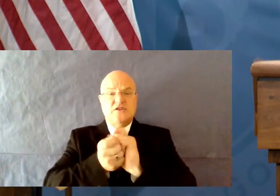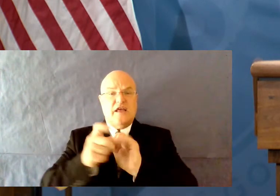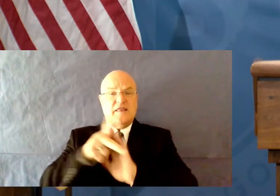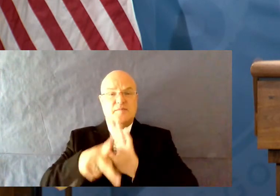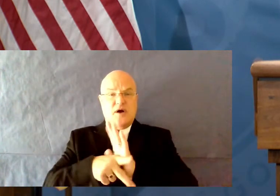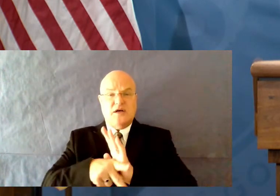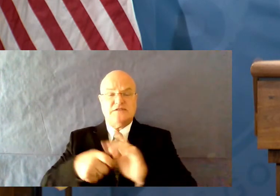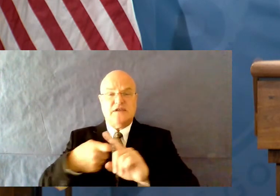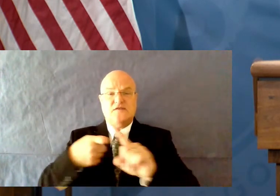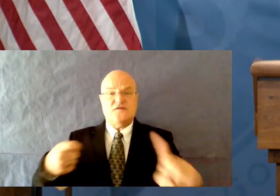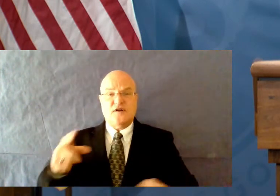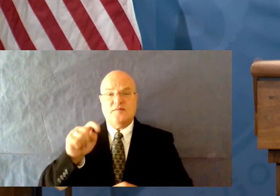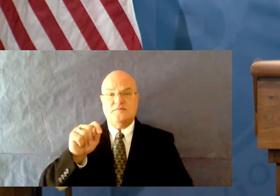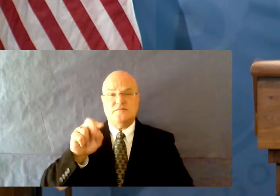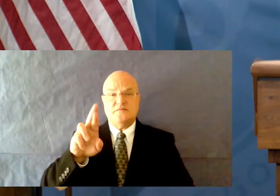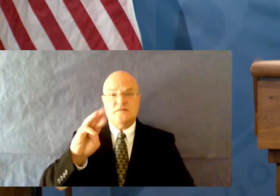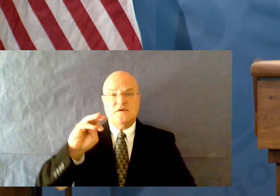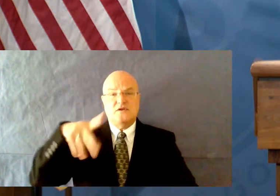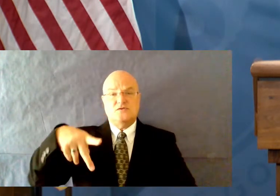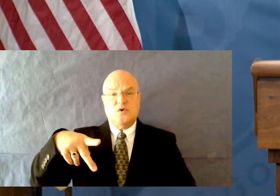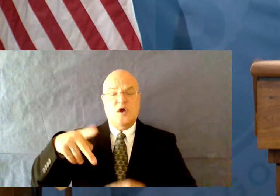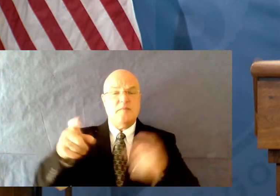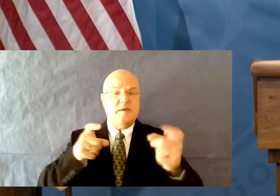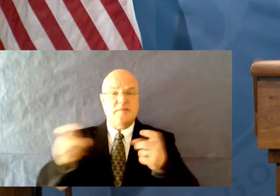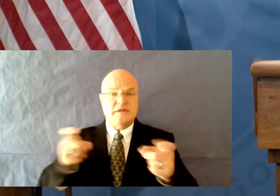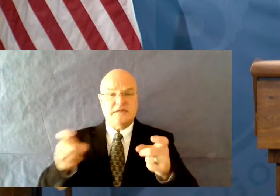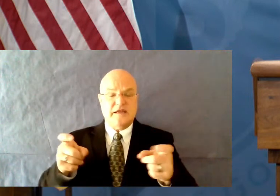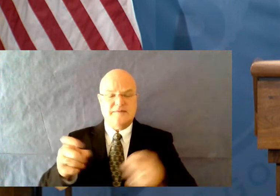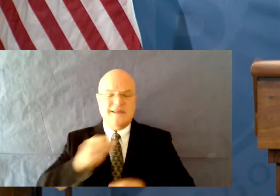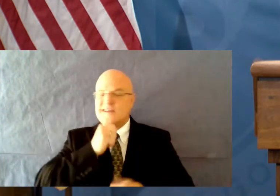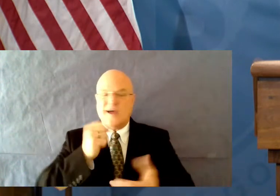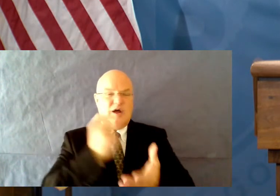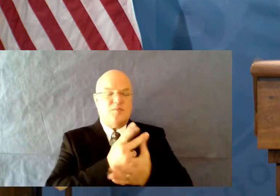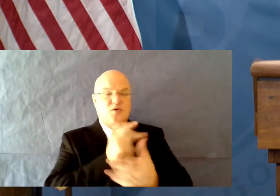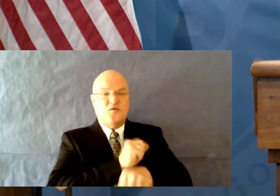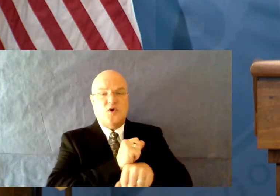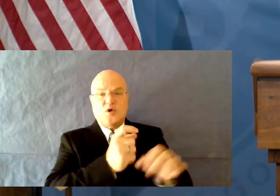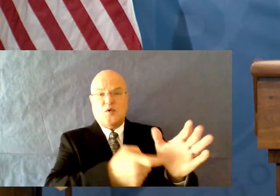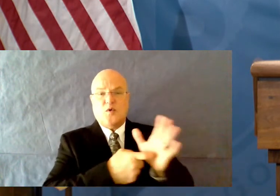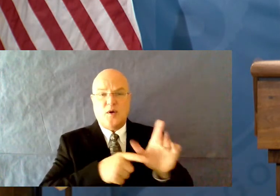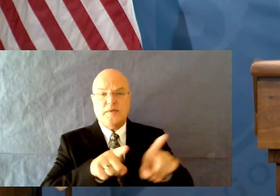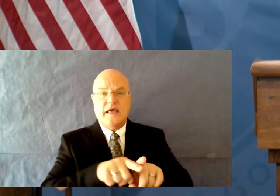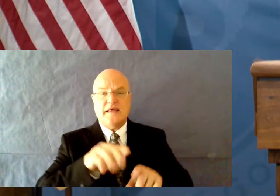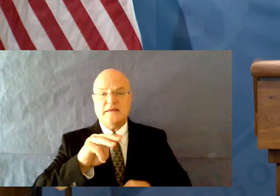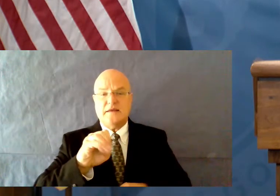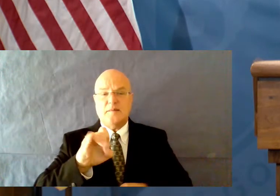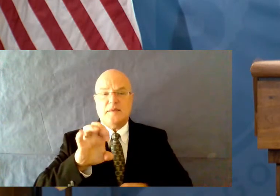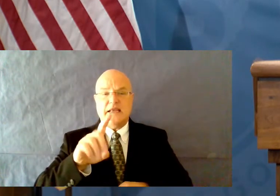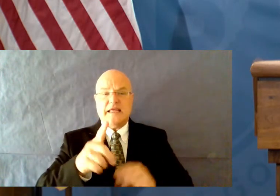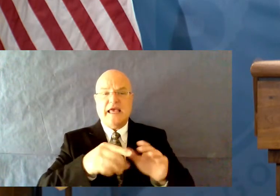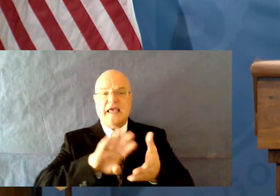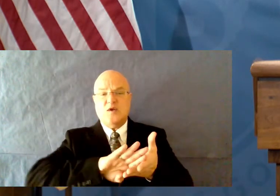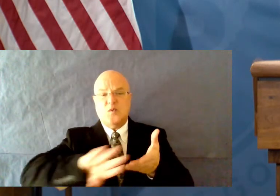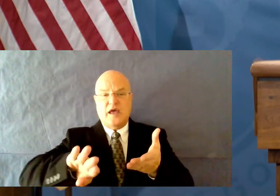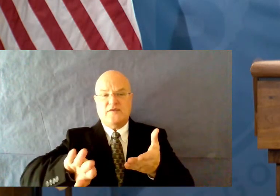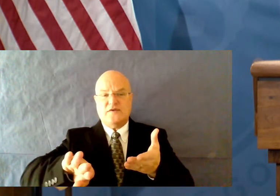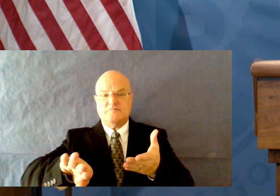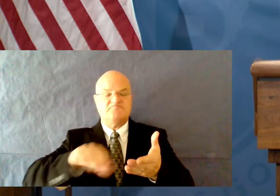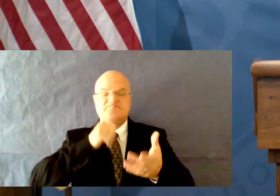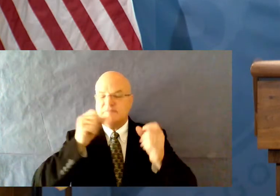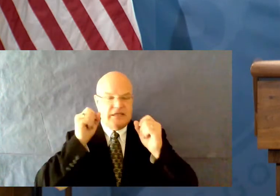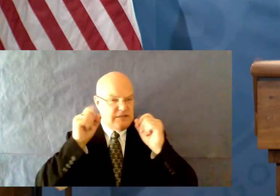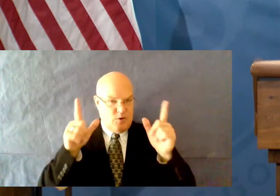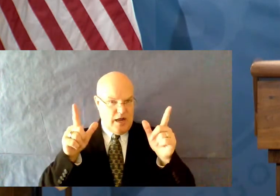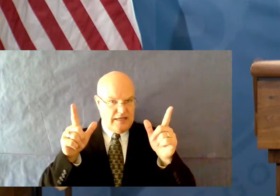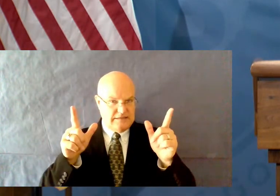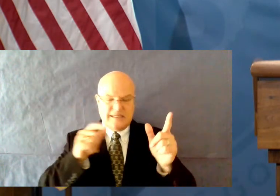Trump administration and says they're no longer going to approve work requirements as a Medicaid waiver. So that's not a surprise to us. It